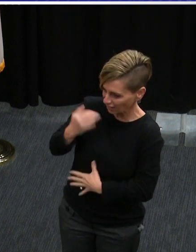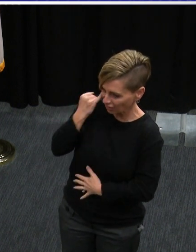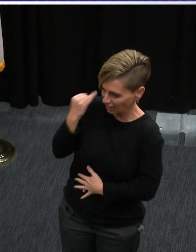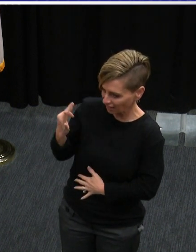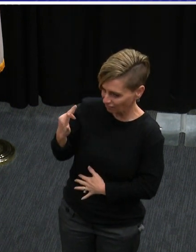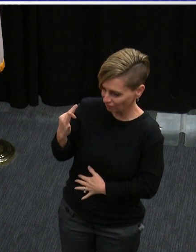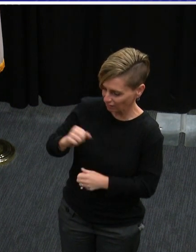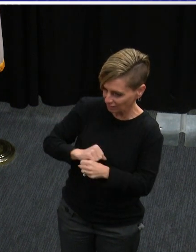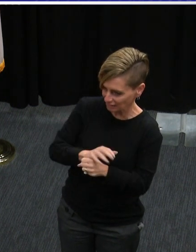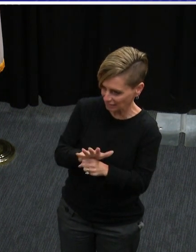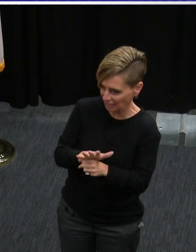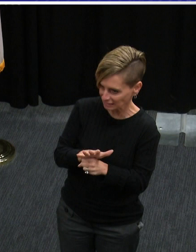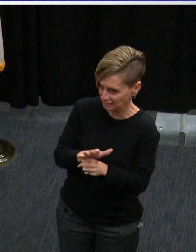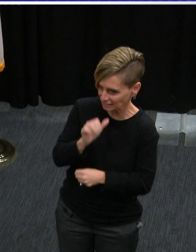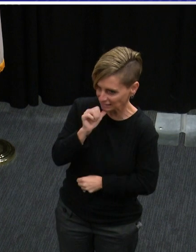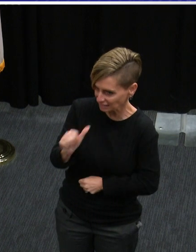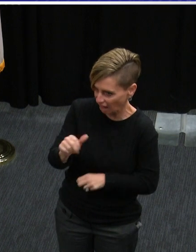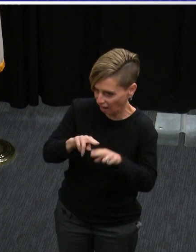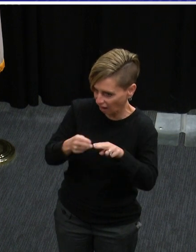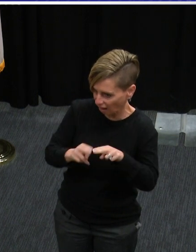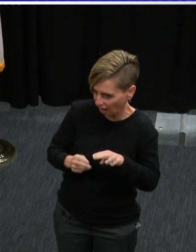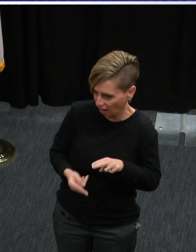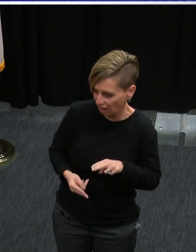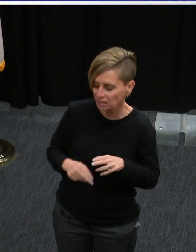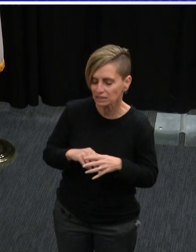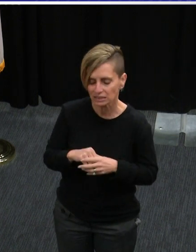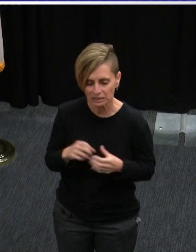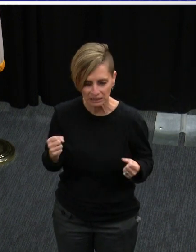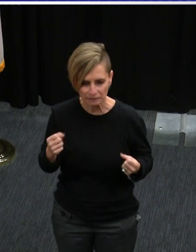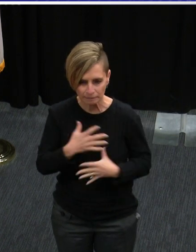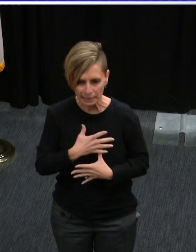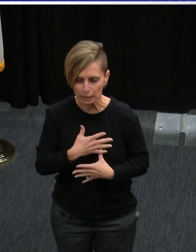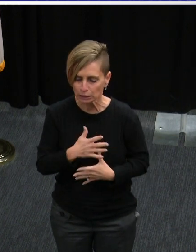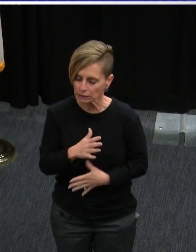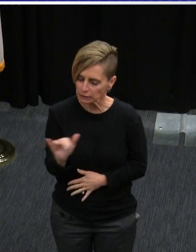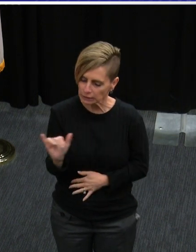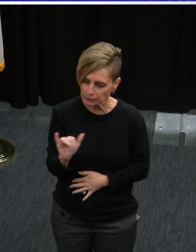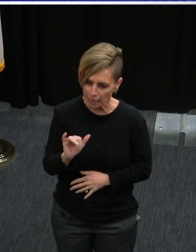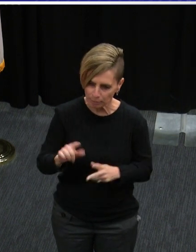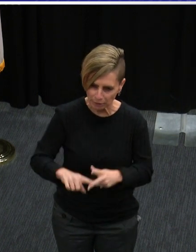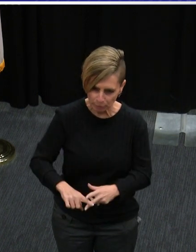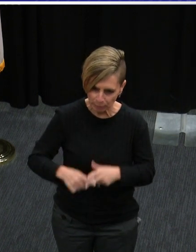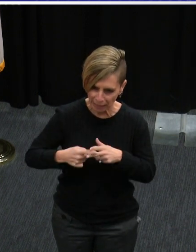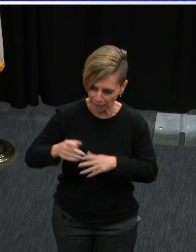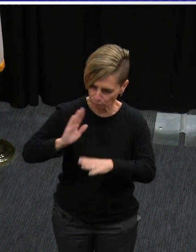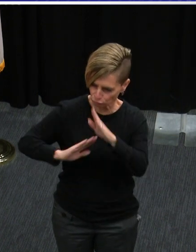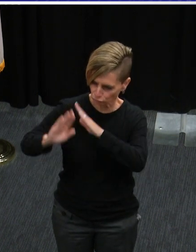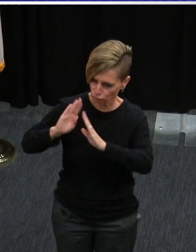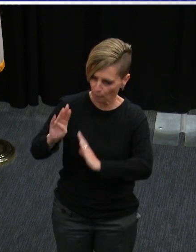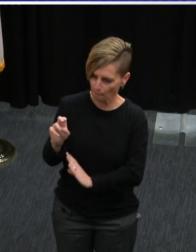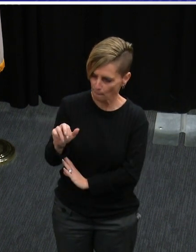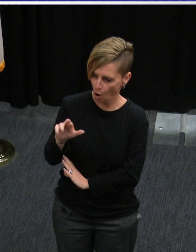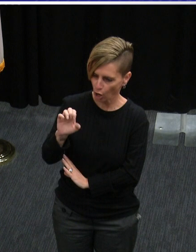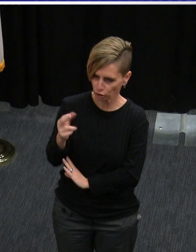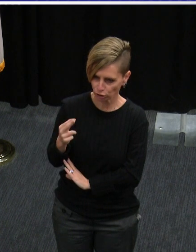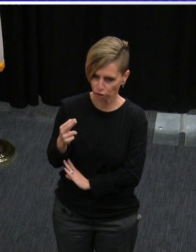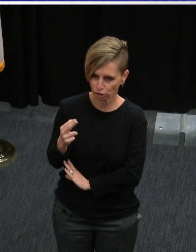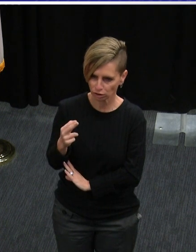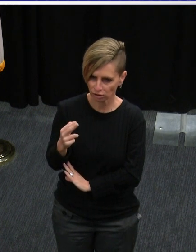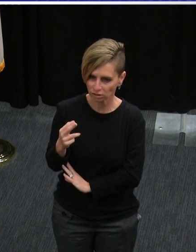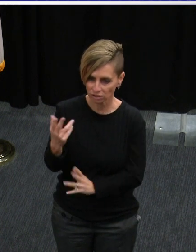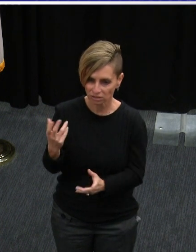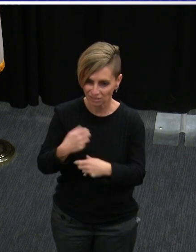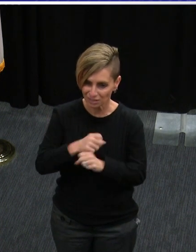Fear is the impact on our medical facilities. We talked at the very beginning, going back to March, about flattening the curve and making sure that our